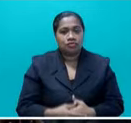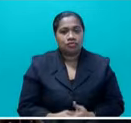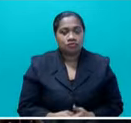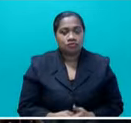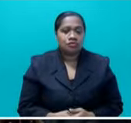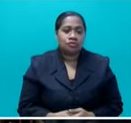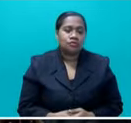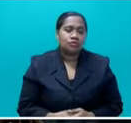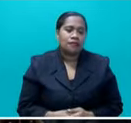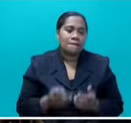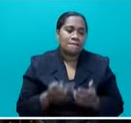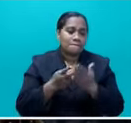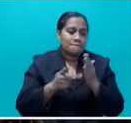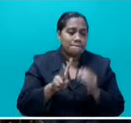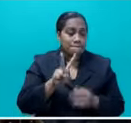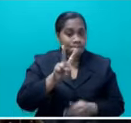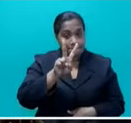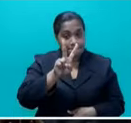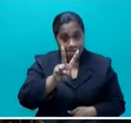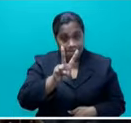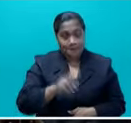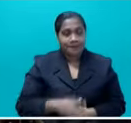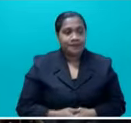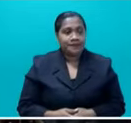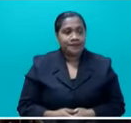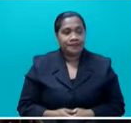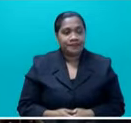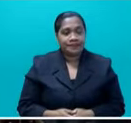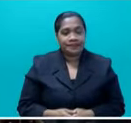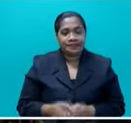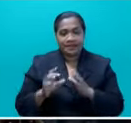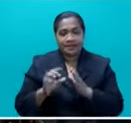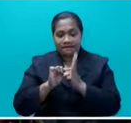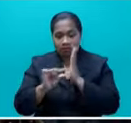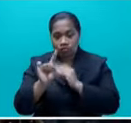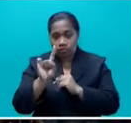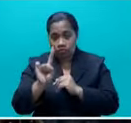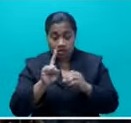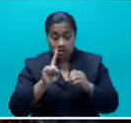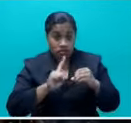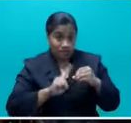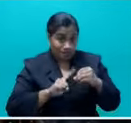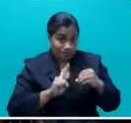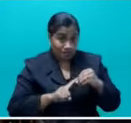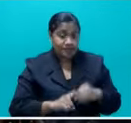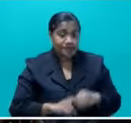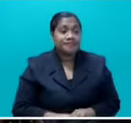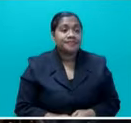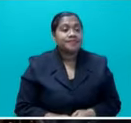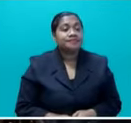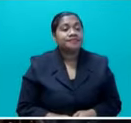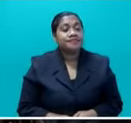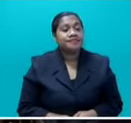on Part 2, Division 1. The question is that Part 2, Division